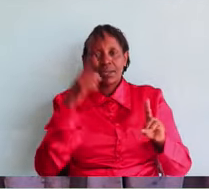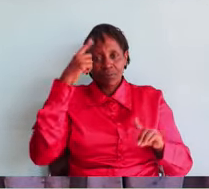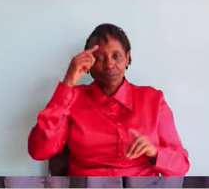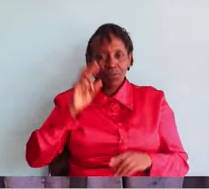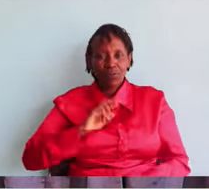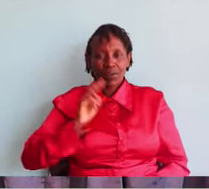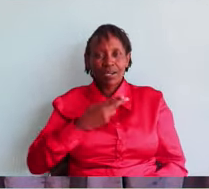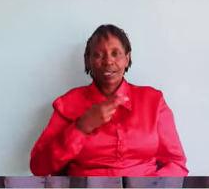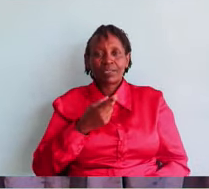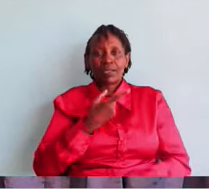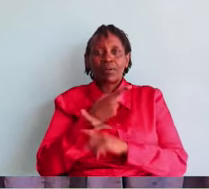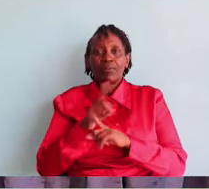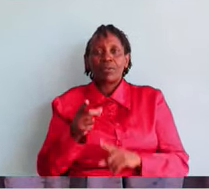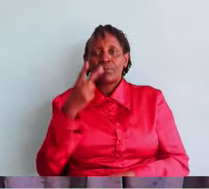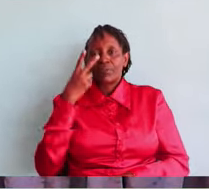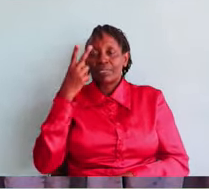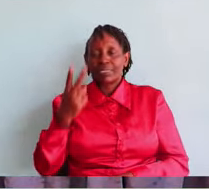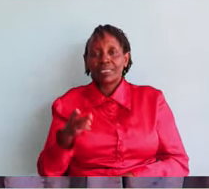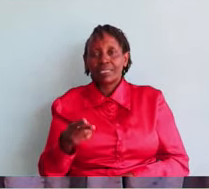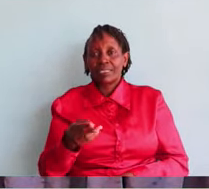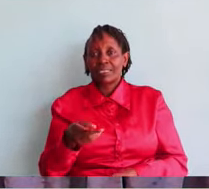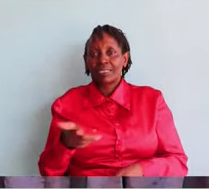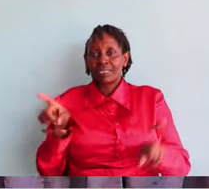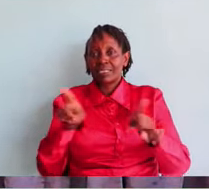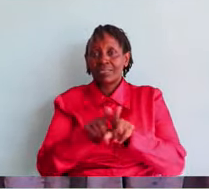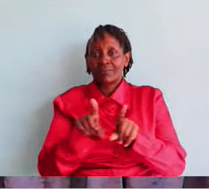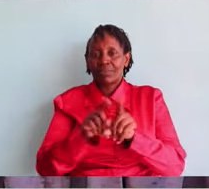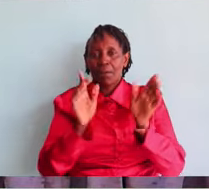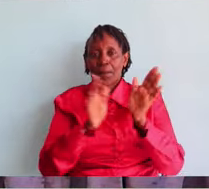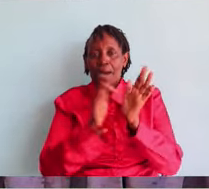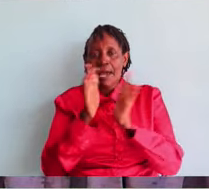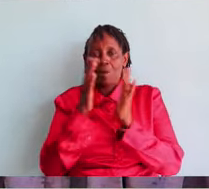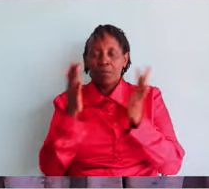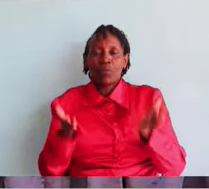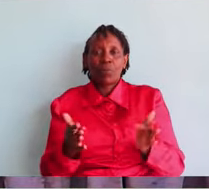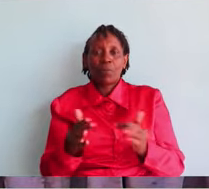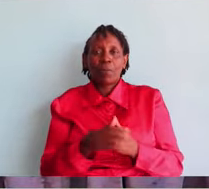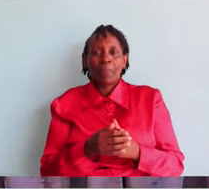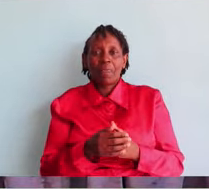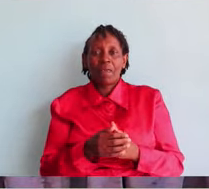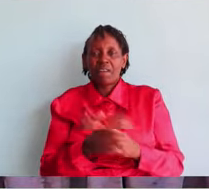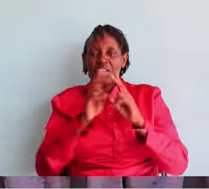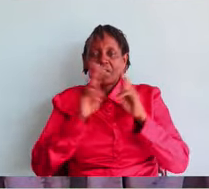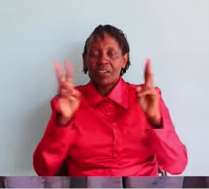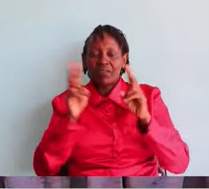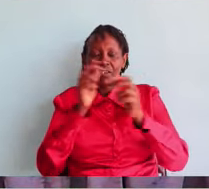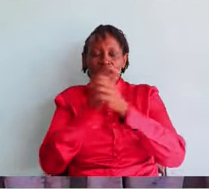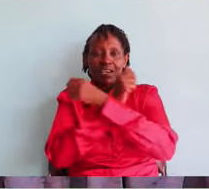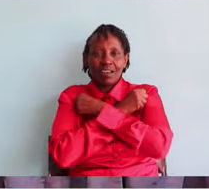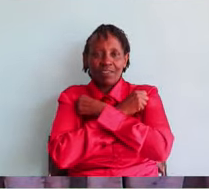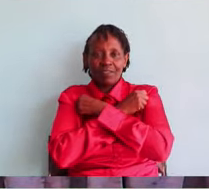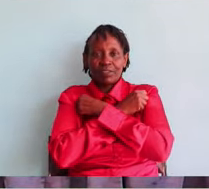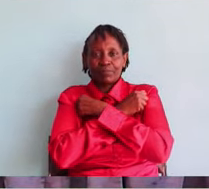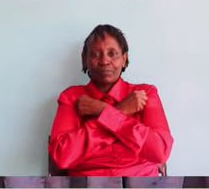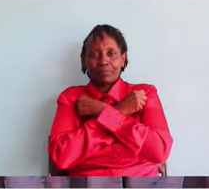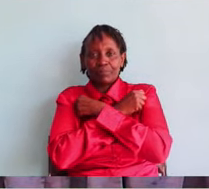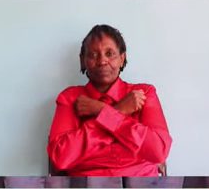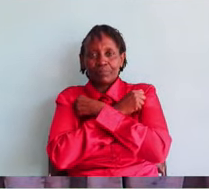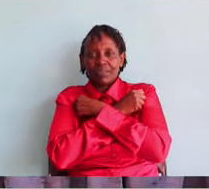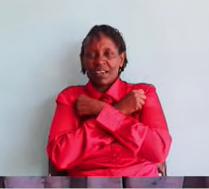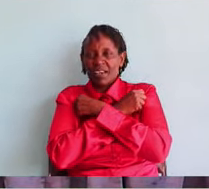But we also see in this text that these believers were very loving towards one another and